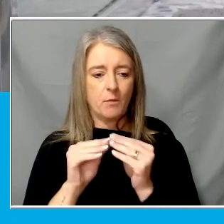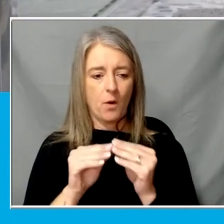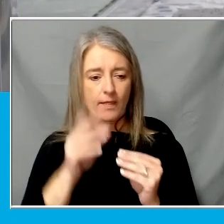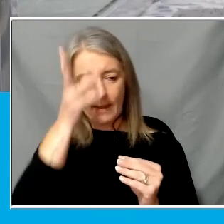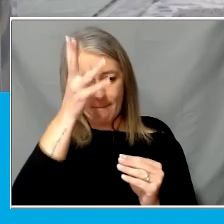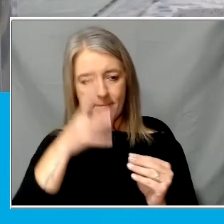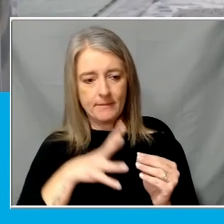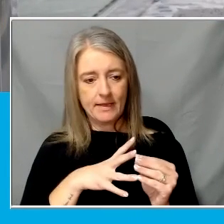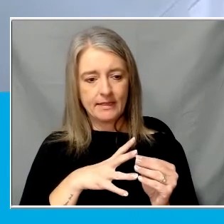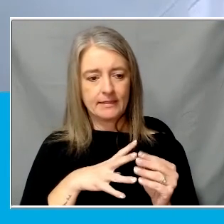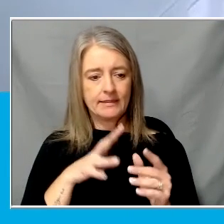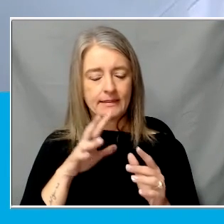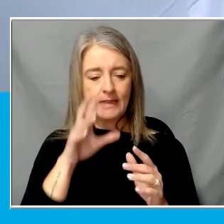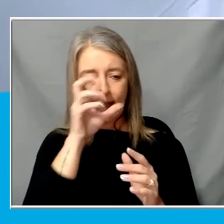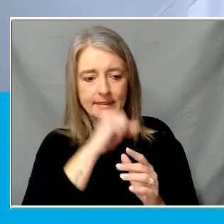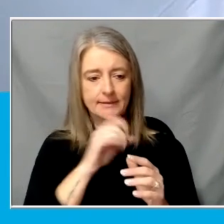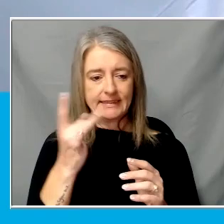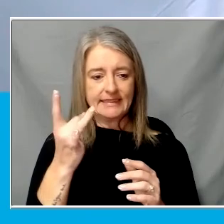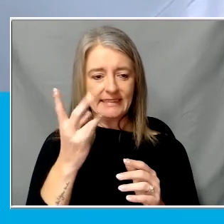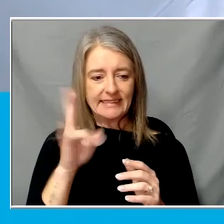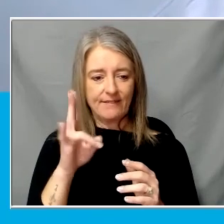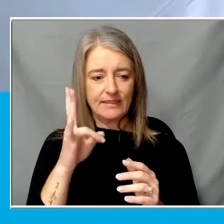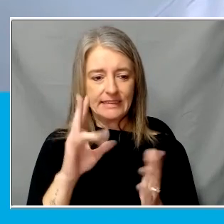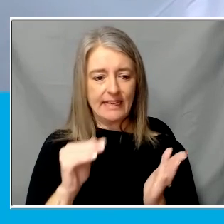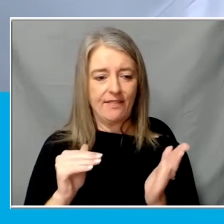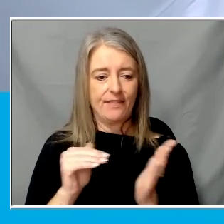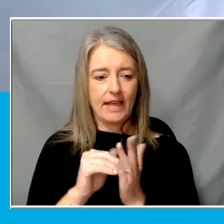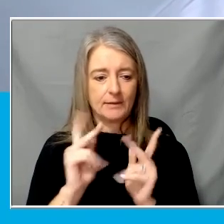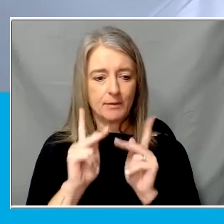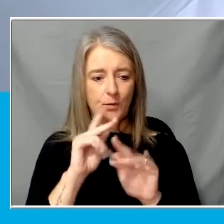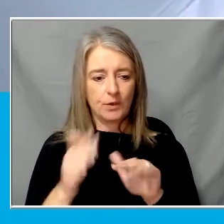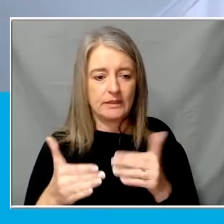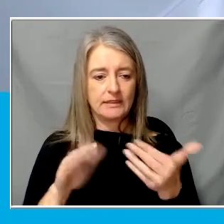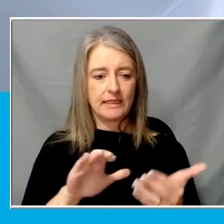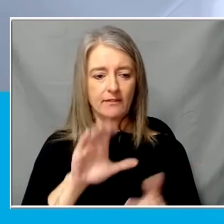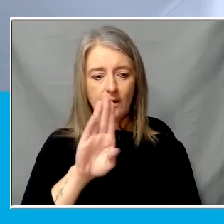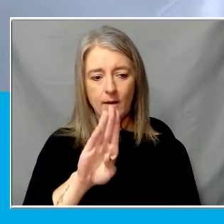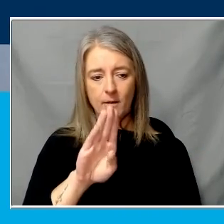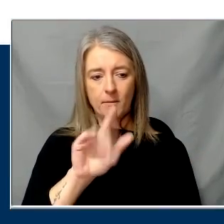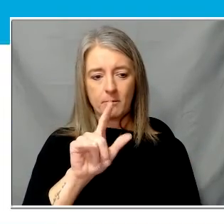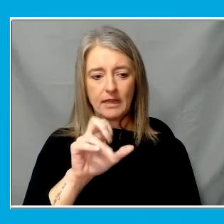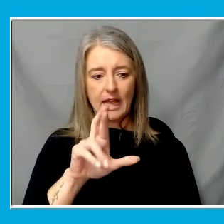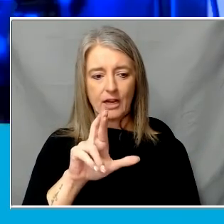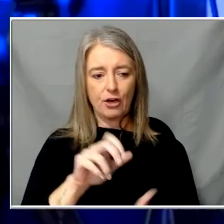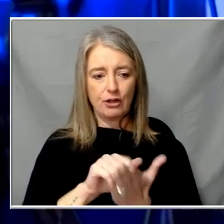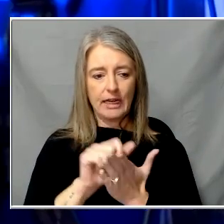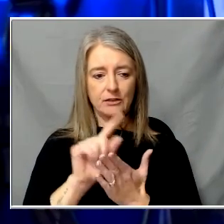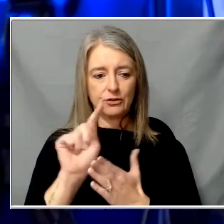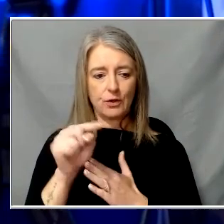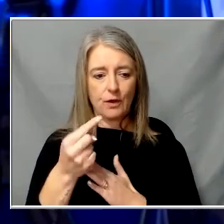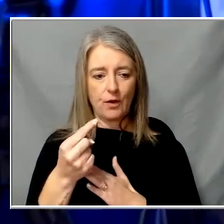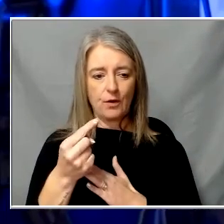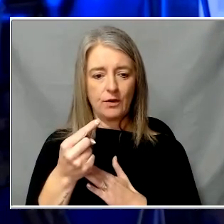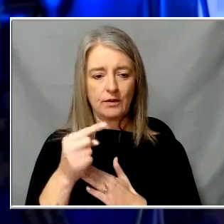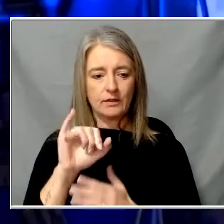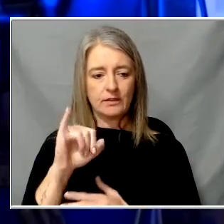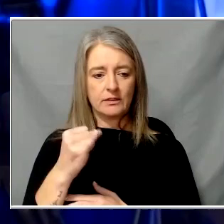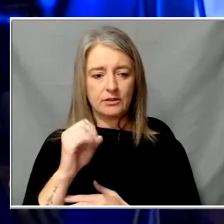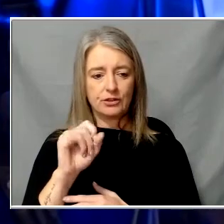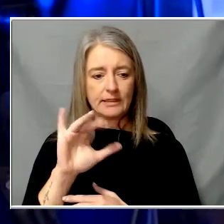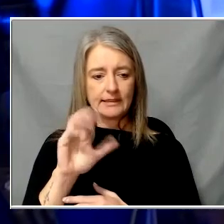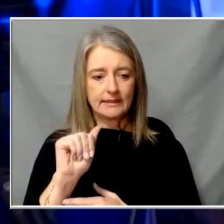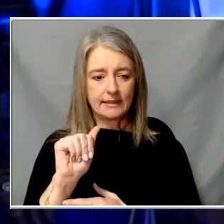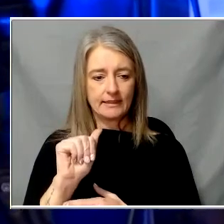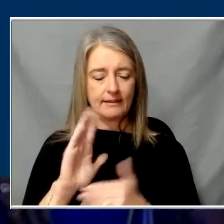it's estimated 17,000 people will die of bladder cancer this year alone. I'm Jessica Lovell. Coming up on the